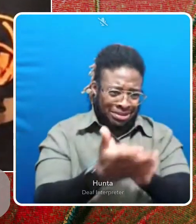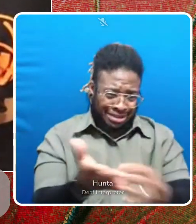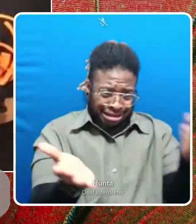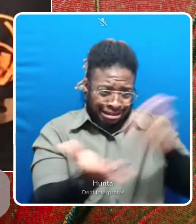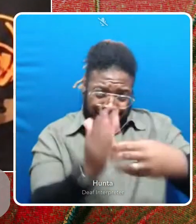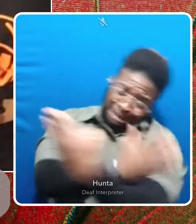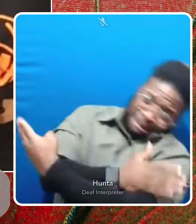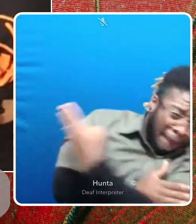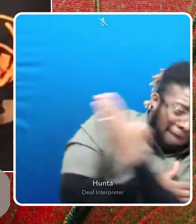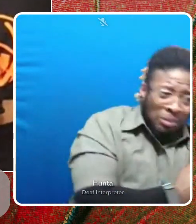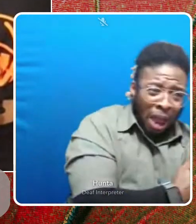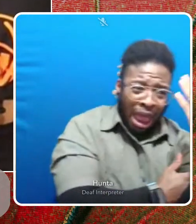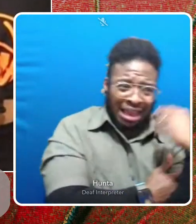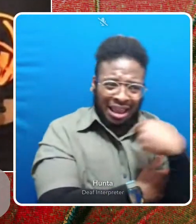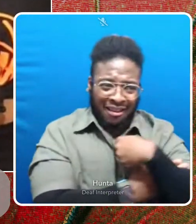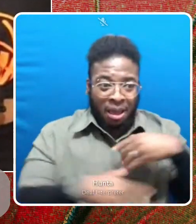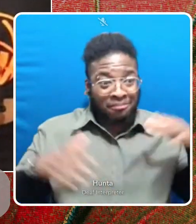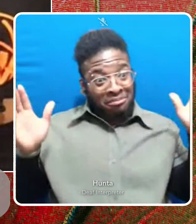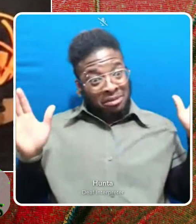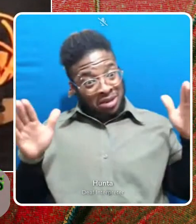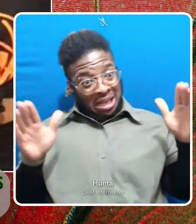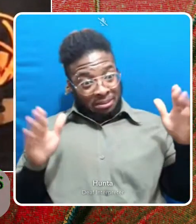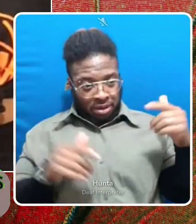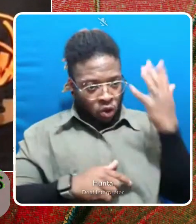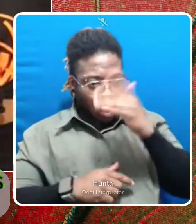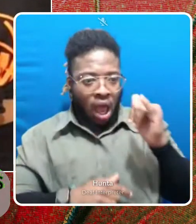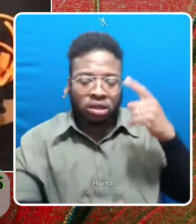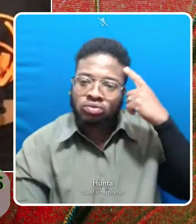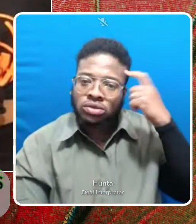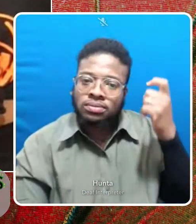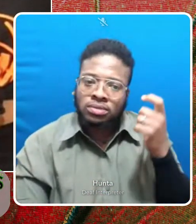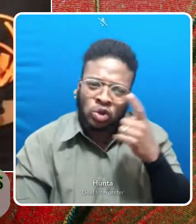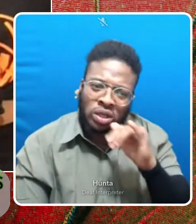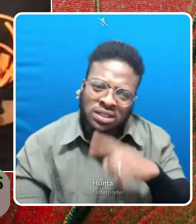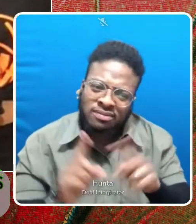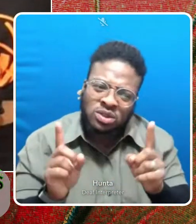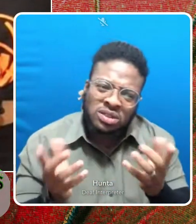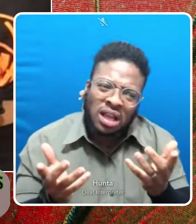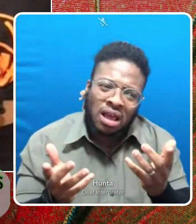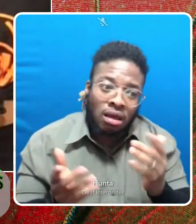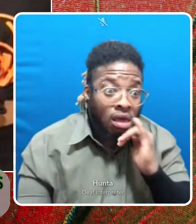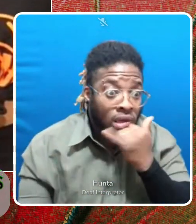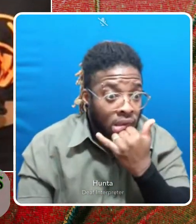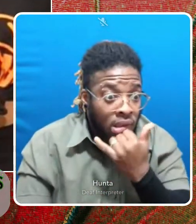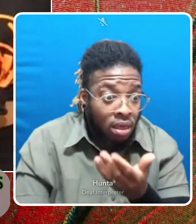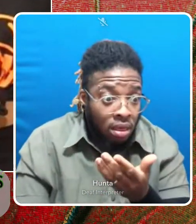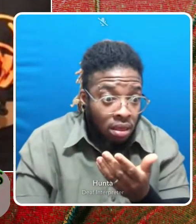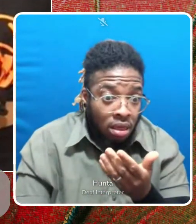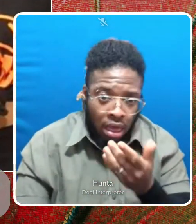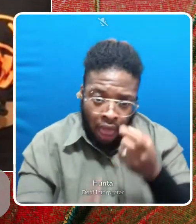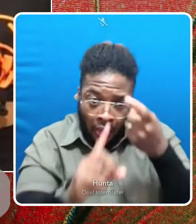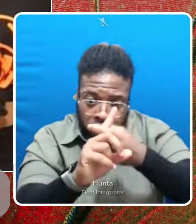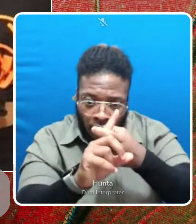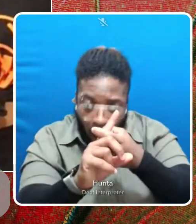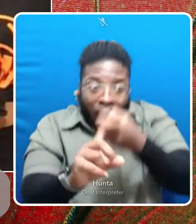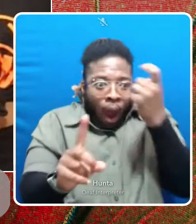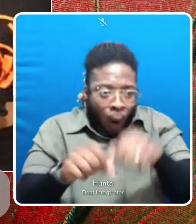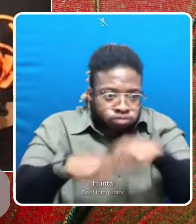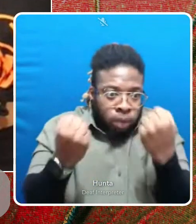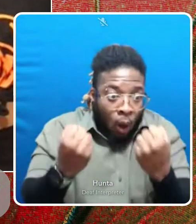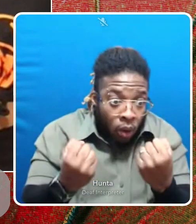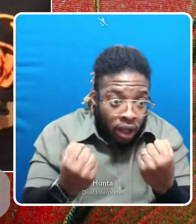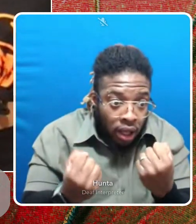bit different. I started off as an accident. A broken condom was all it took. Cinderella's father died. Mine was just dead to